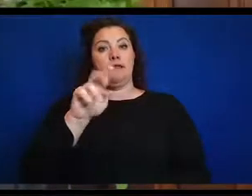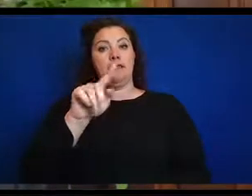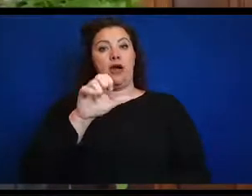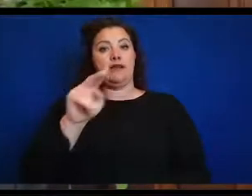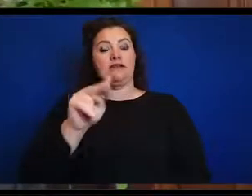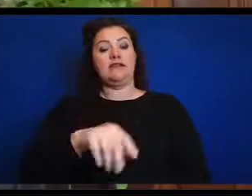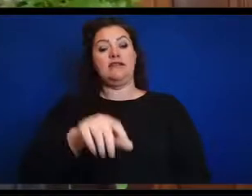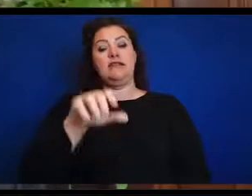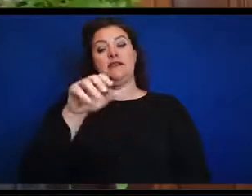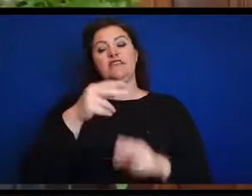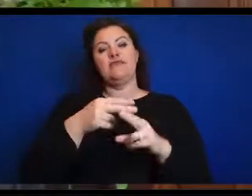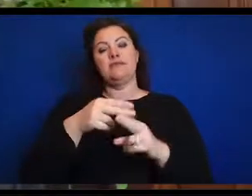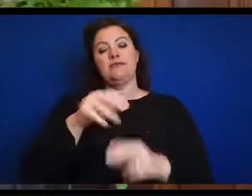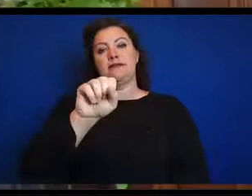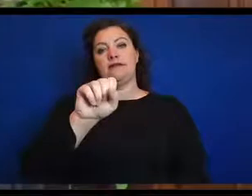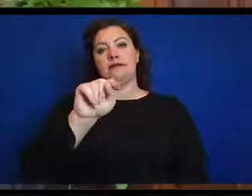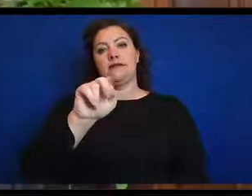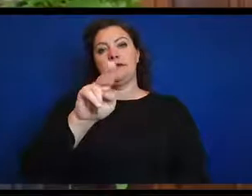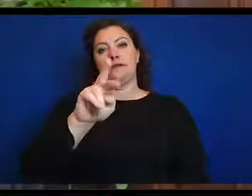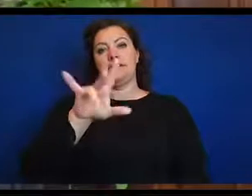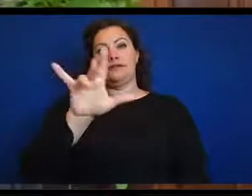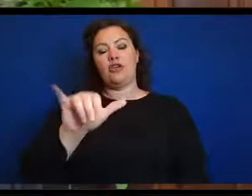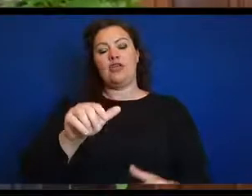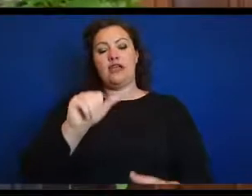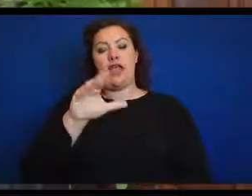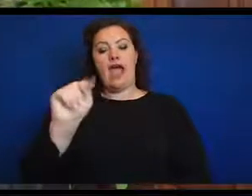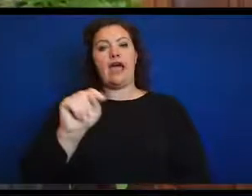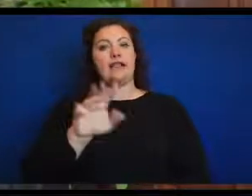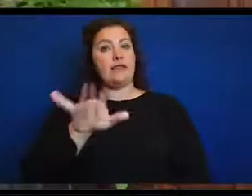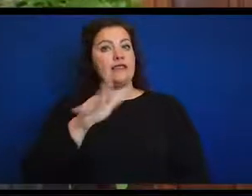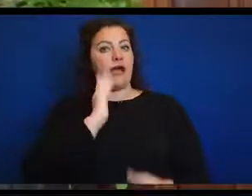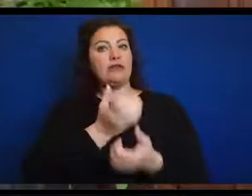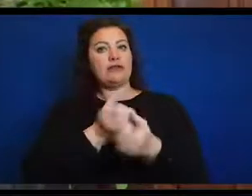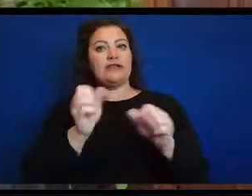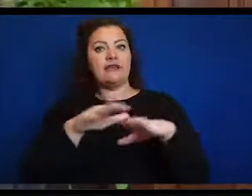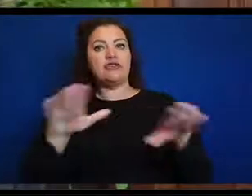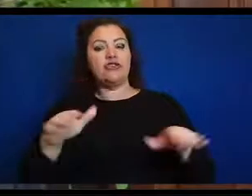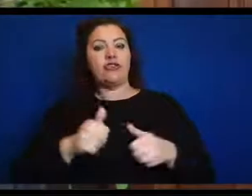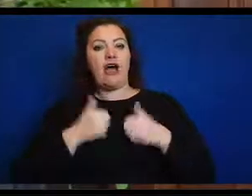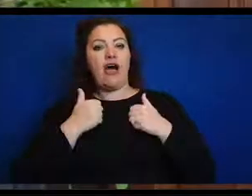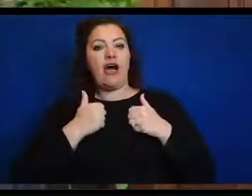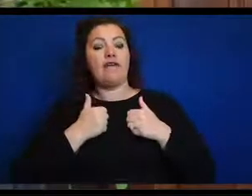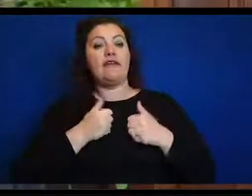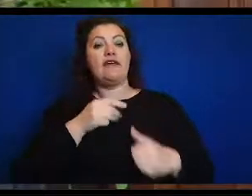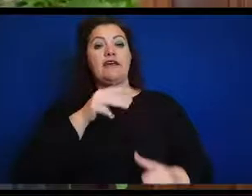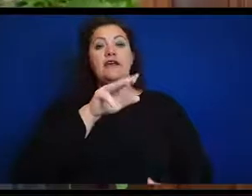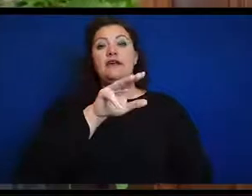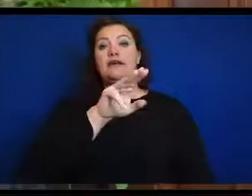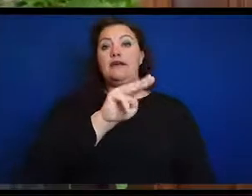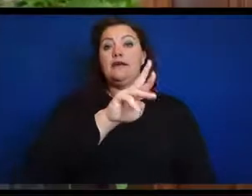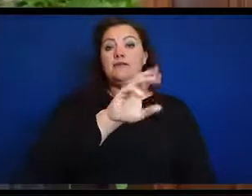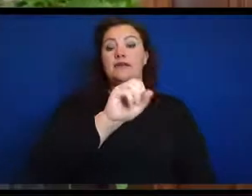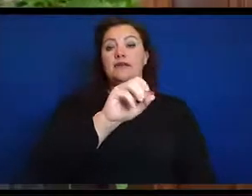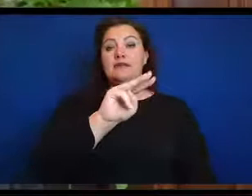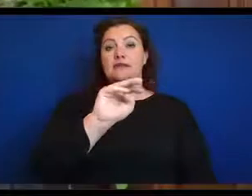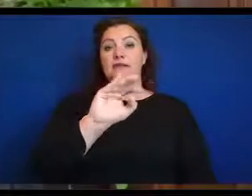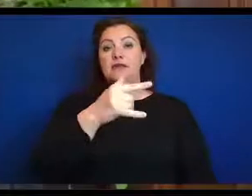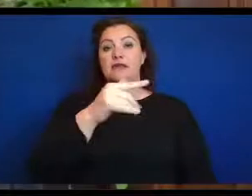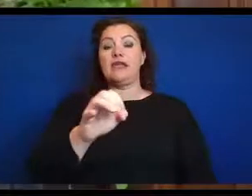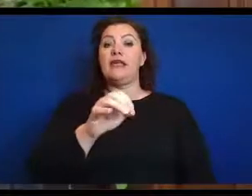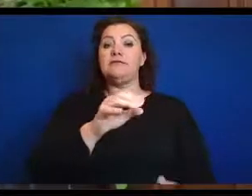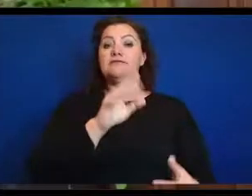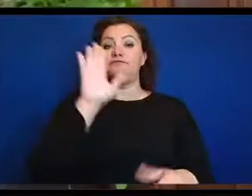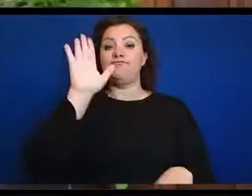bill that will save children's lives. As Ms. McGee noted in her testimony, a coalition of consumer groups, parents,